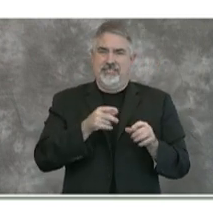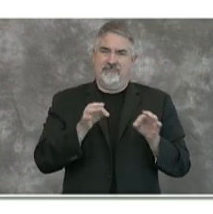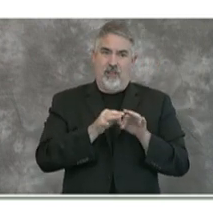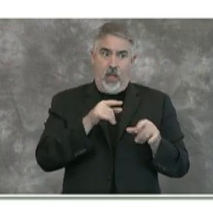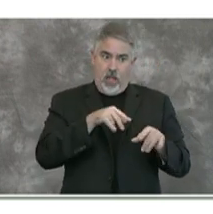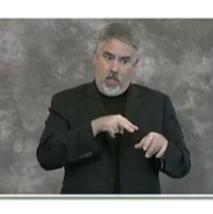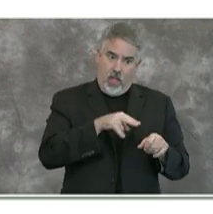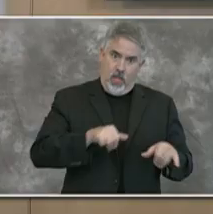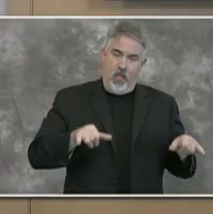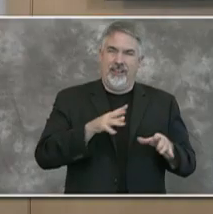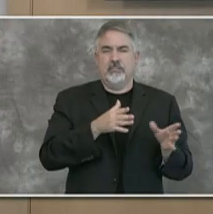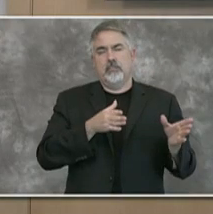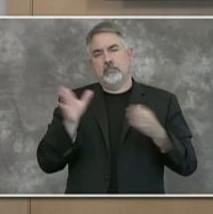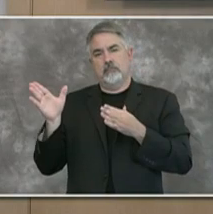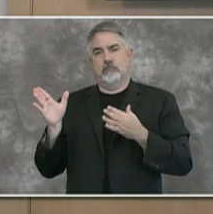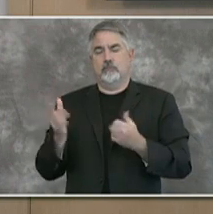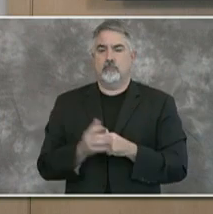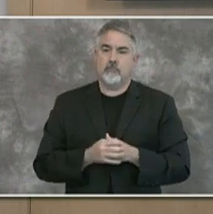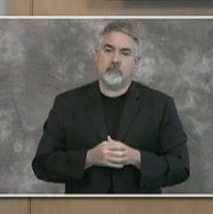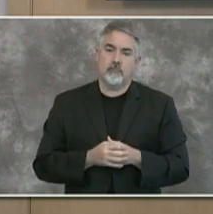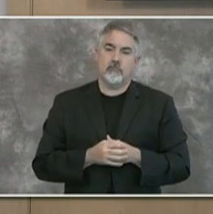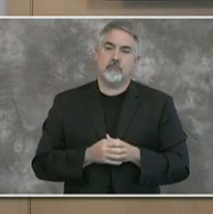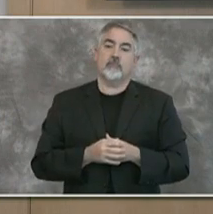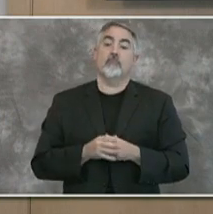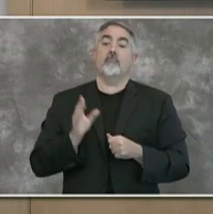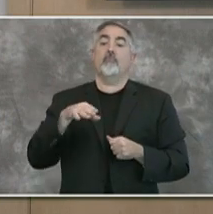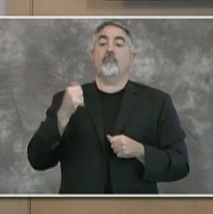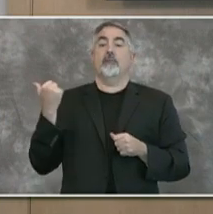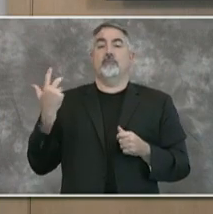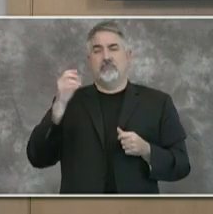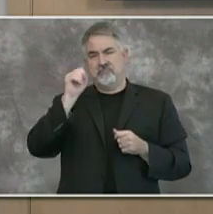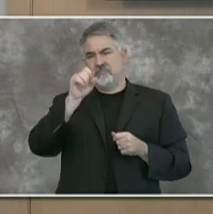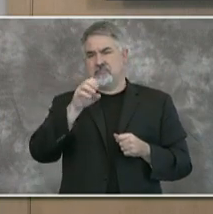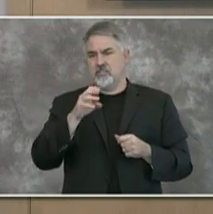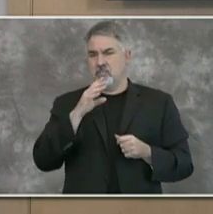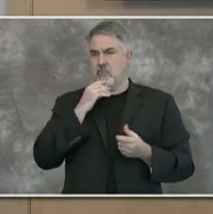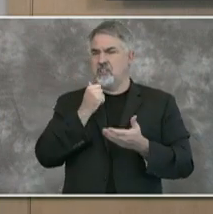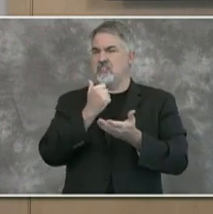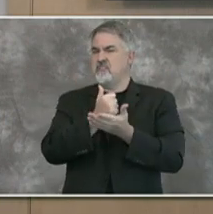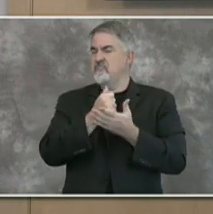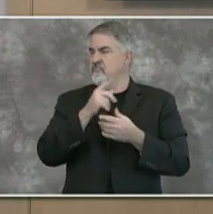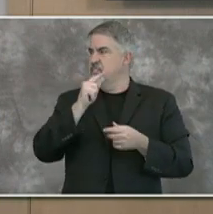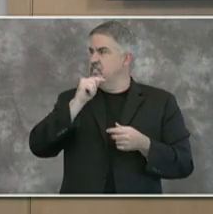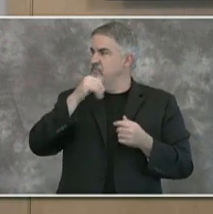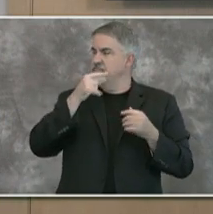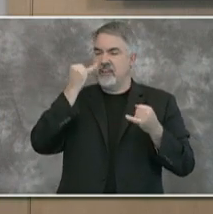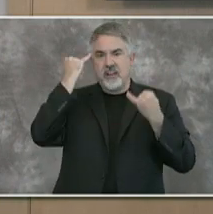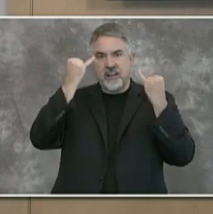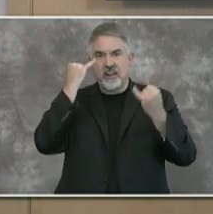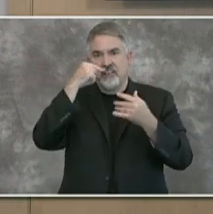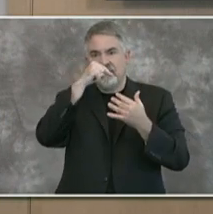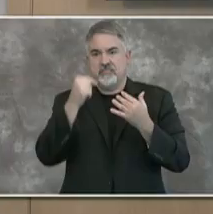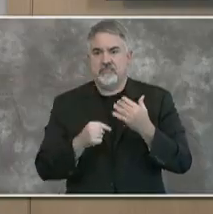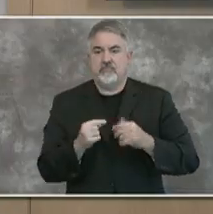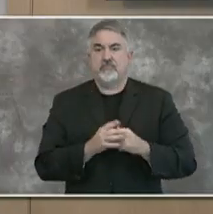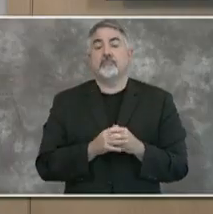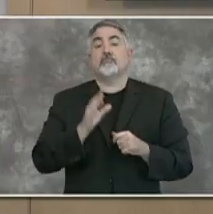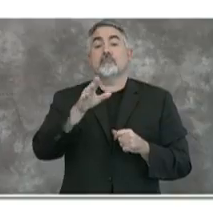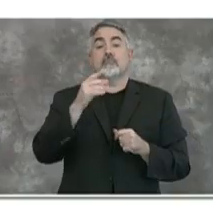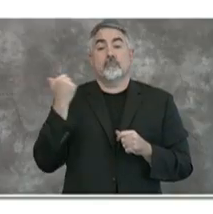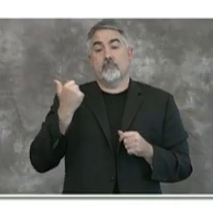Dr. Bergman in a few minutes with some more tips and insights on things that folks can do there. Yesterday we launched our Stay Home, Save Lives campaign